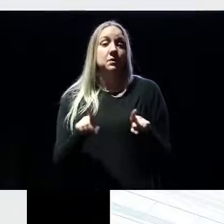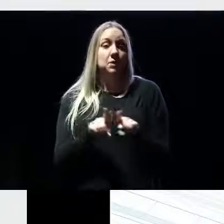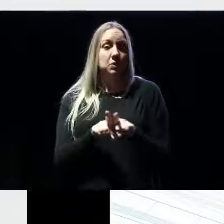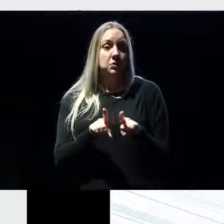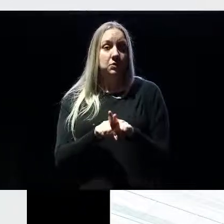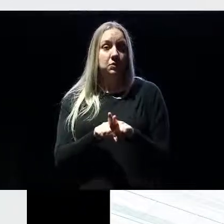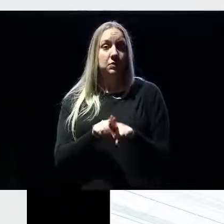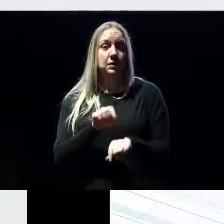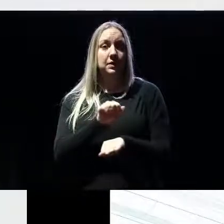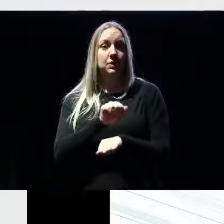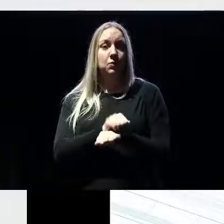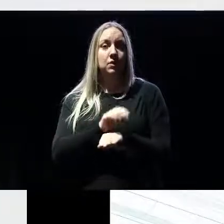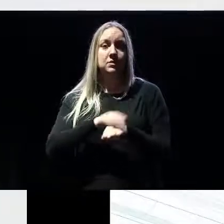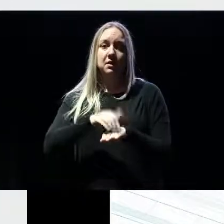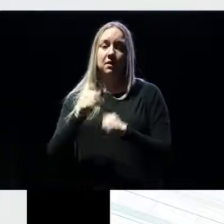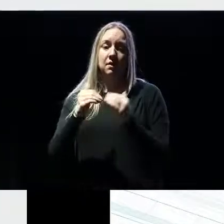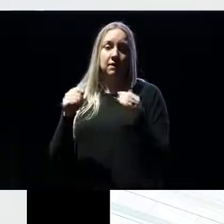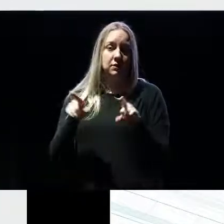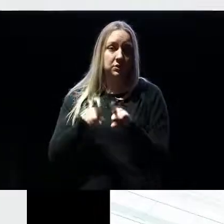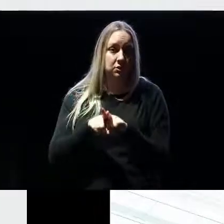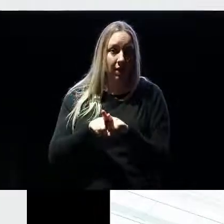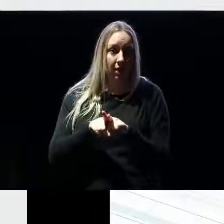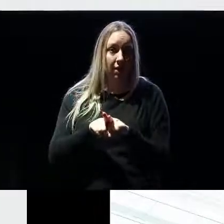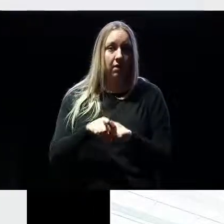programmatic level. The building is a layered